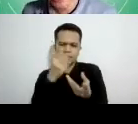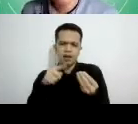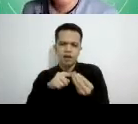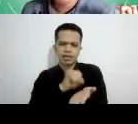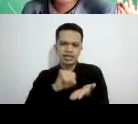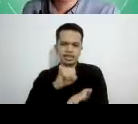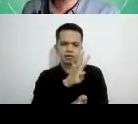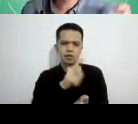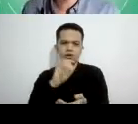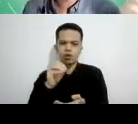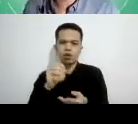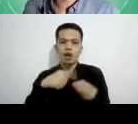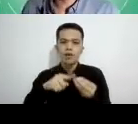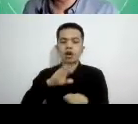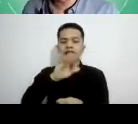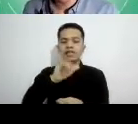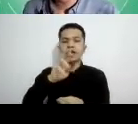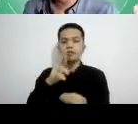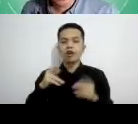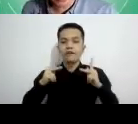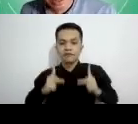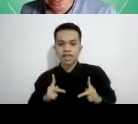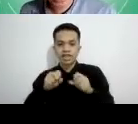4.0 was cyber physical systems.